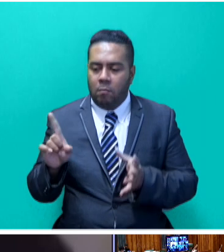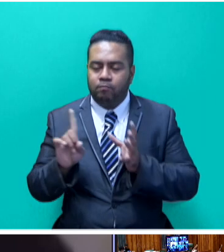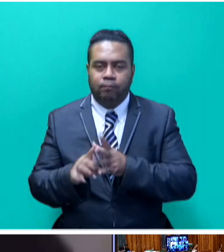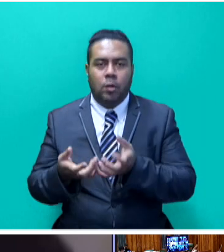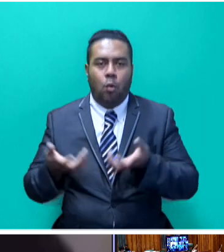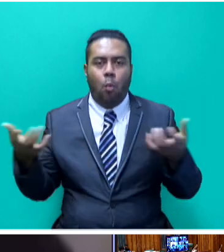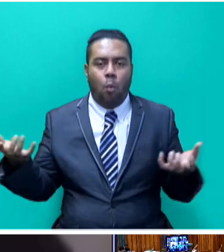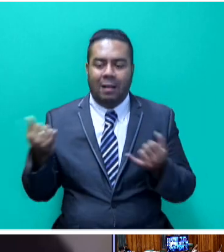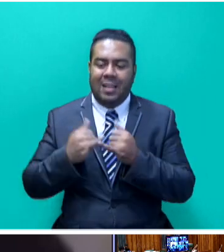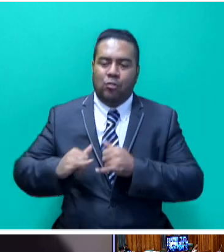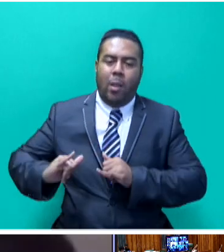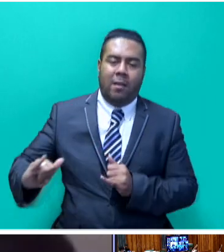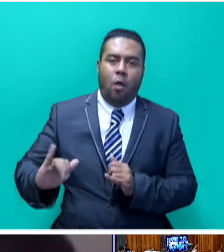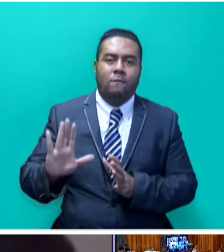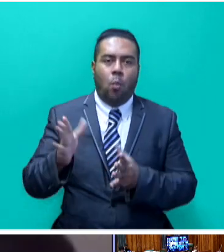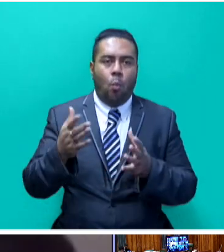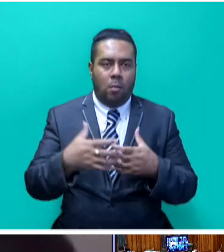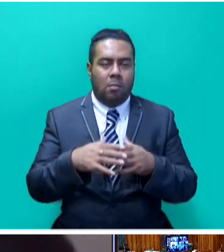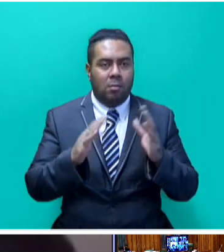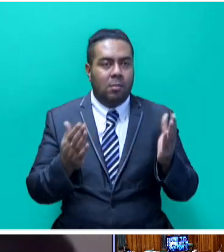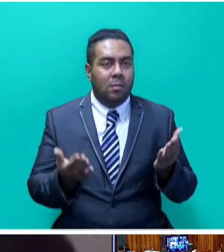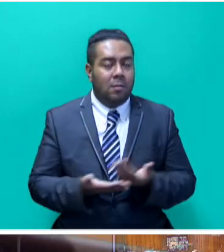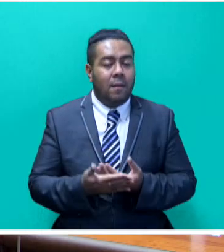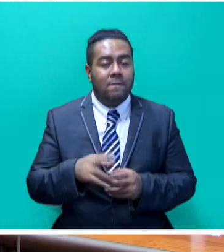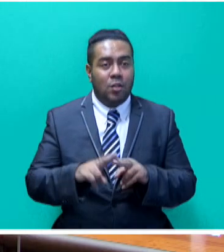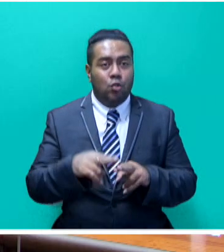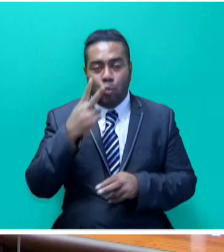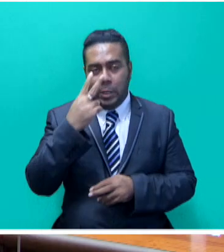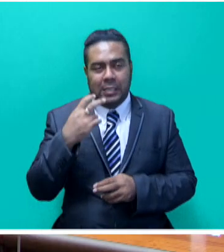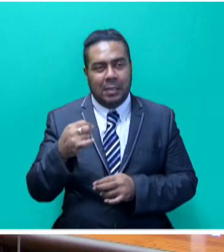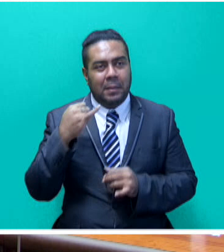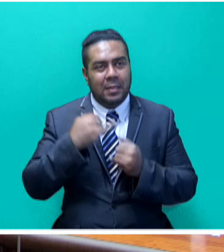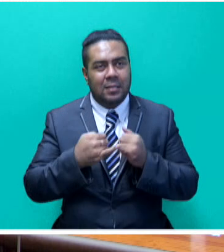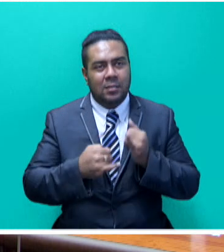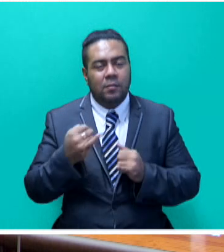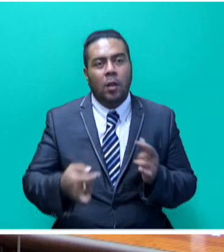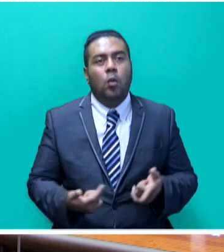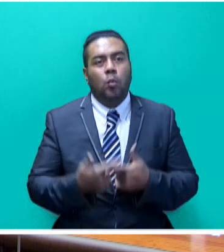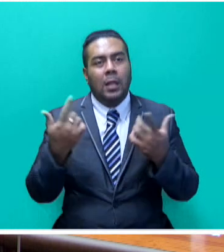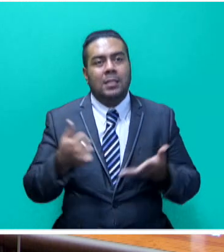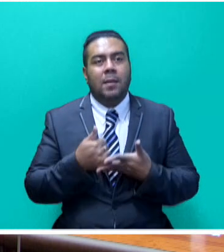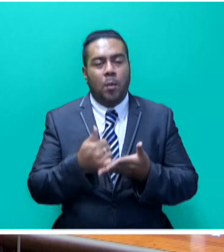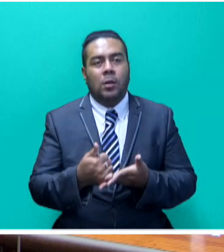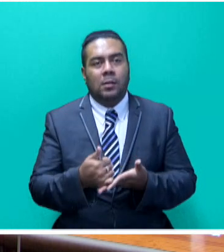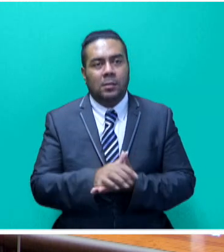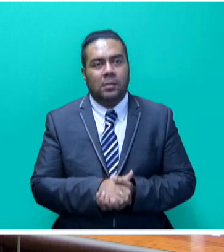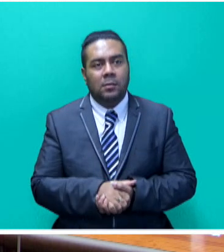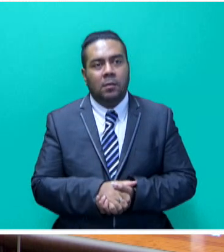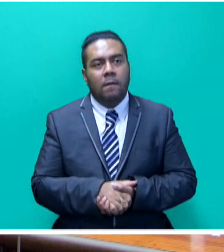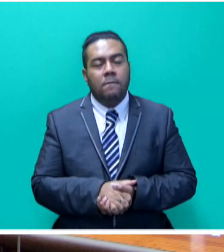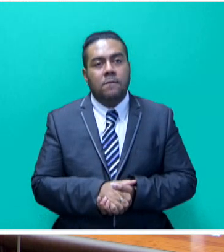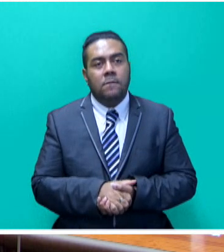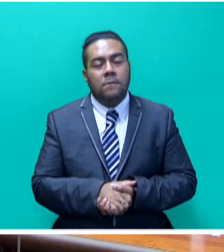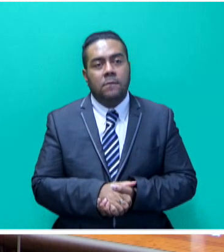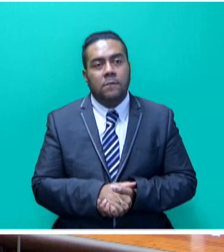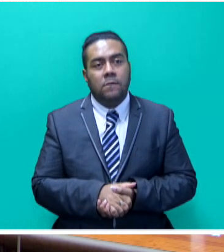world. The Fijian tourism industry has been one of our greatest supporters, from offering accommodation for quarantine,